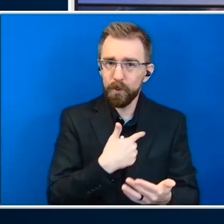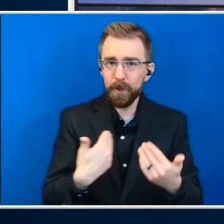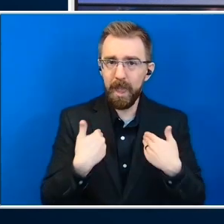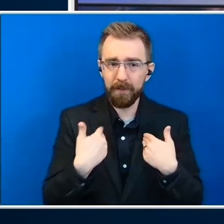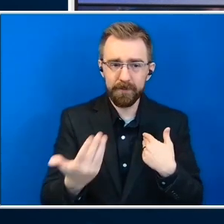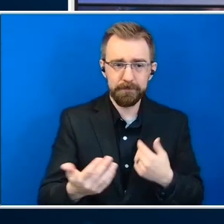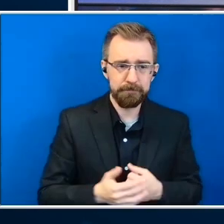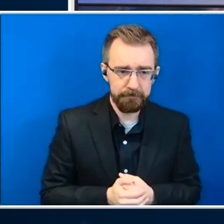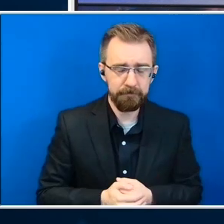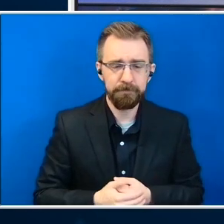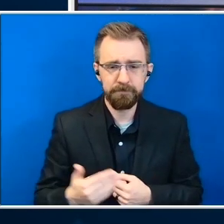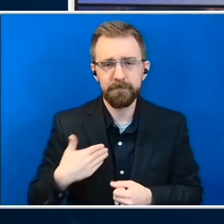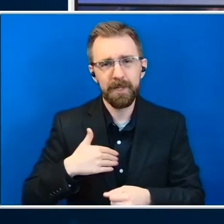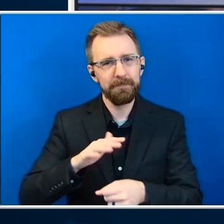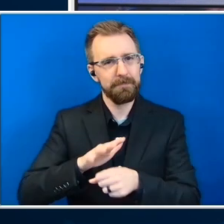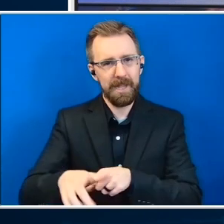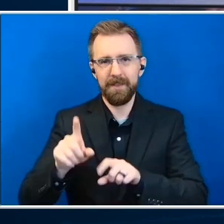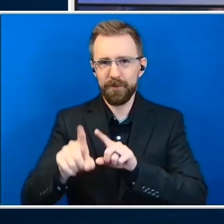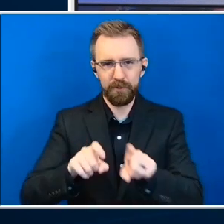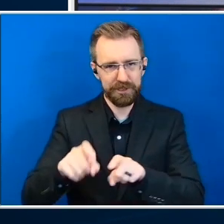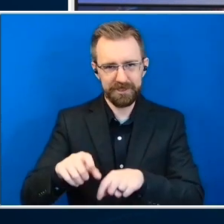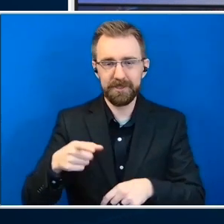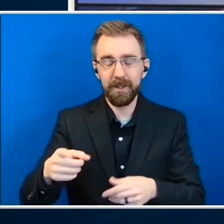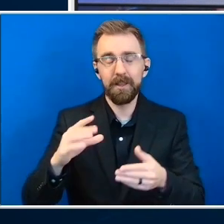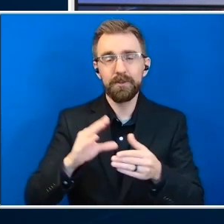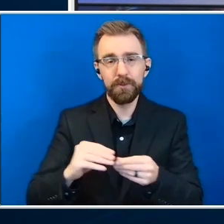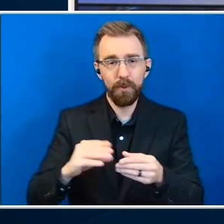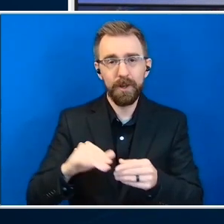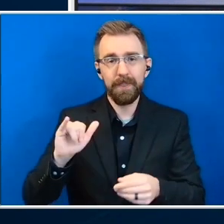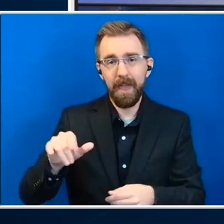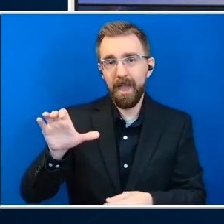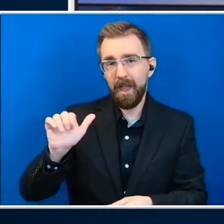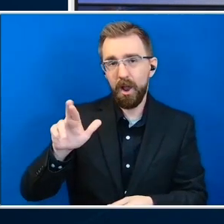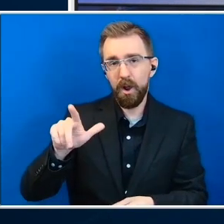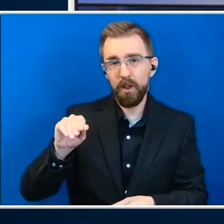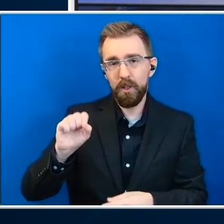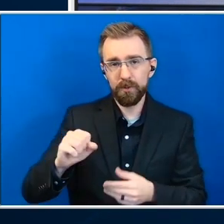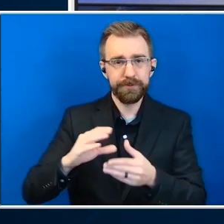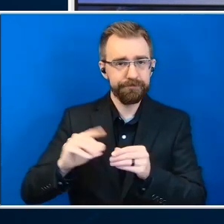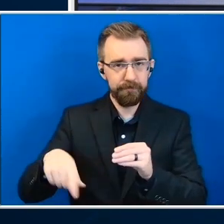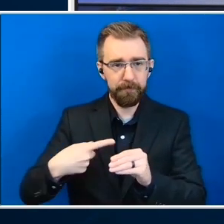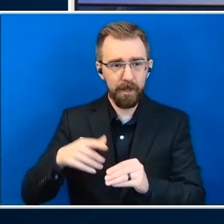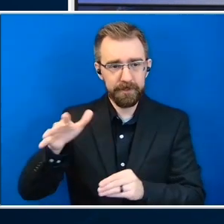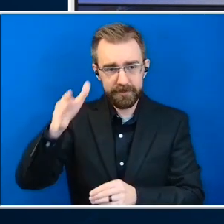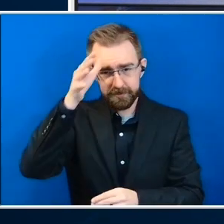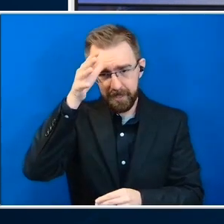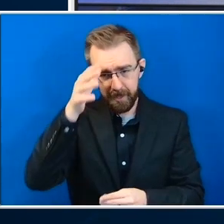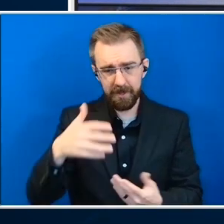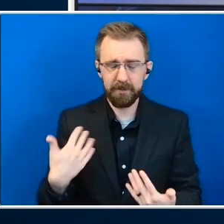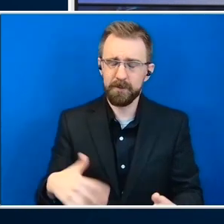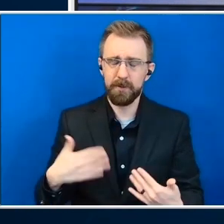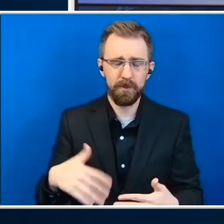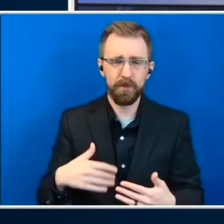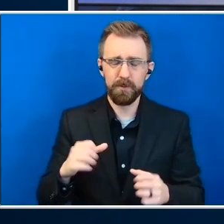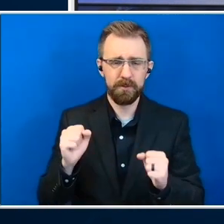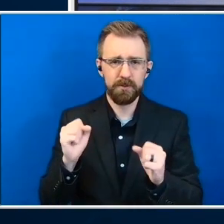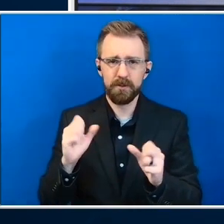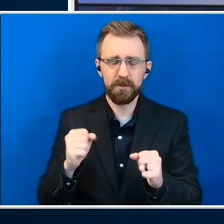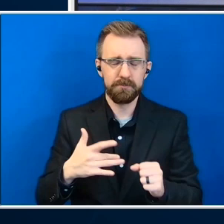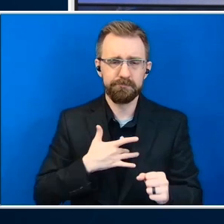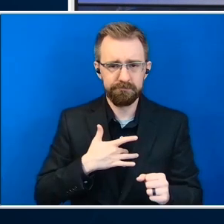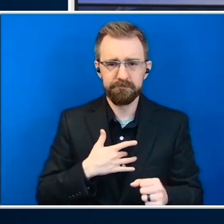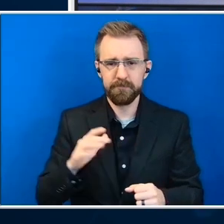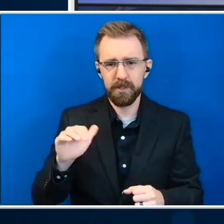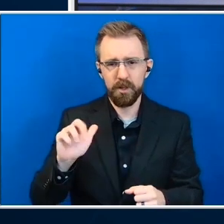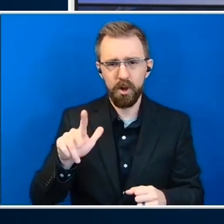of questions, and the story that Carlos is sharing about his dad is just remarkable. Carlos, you're doing something